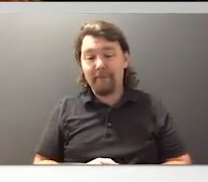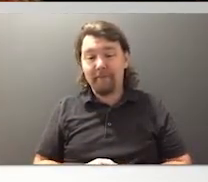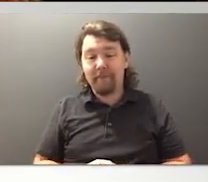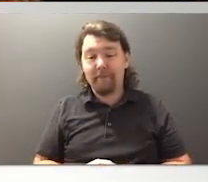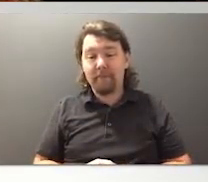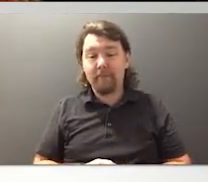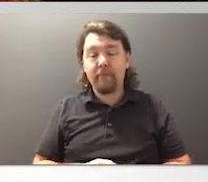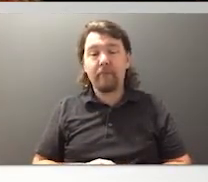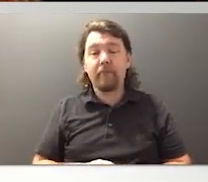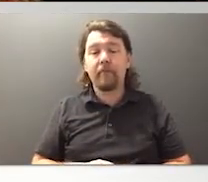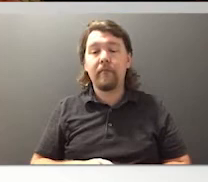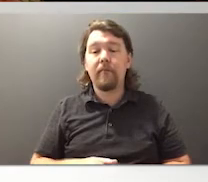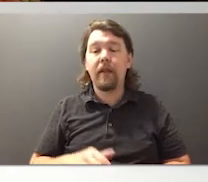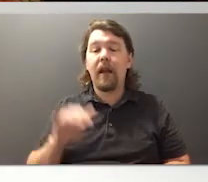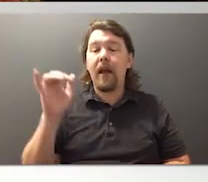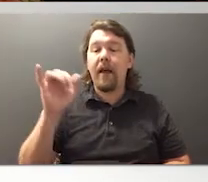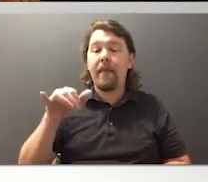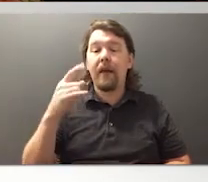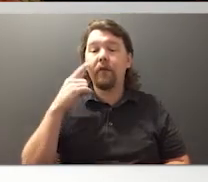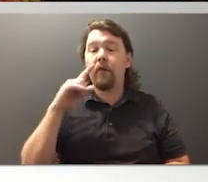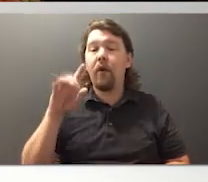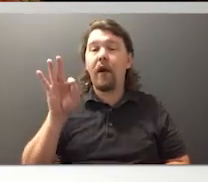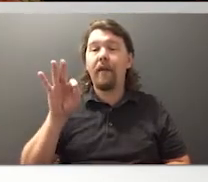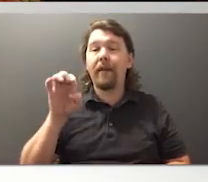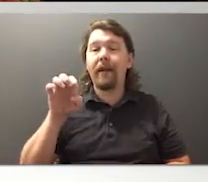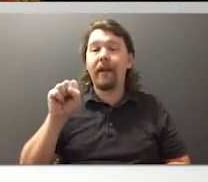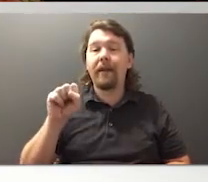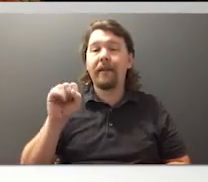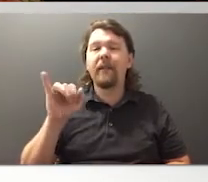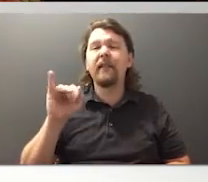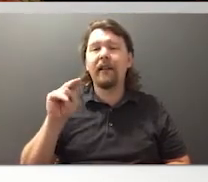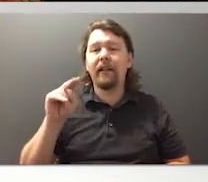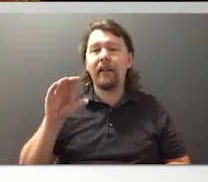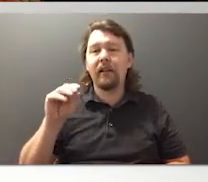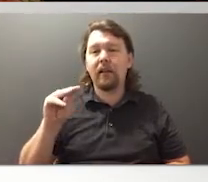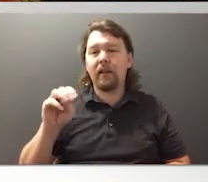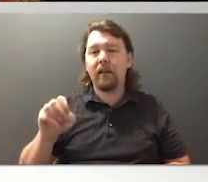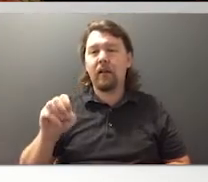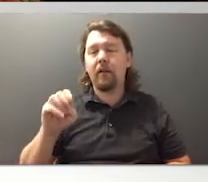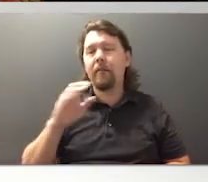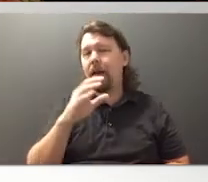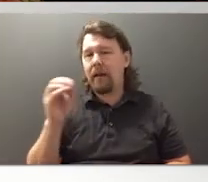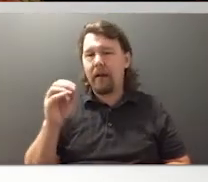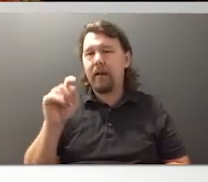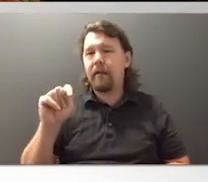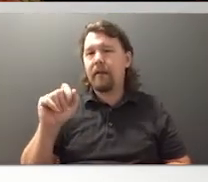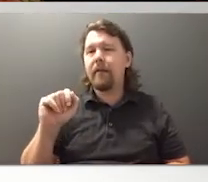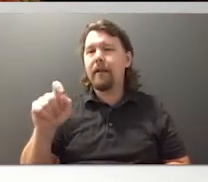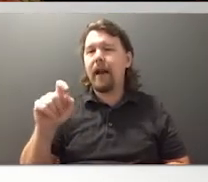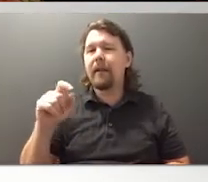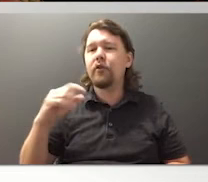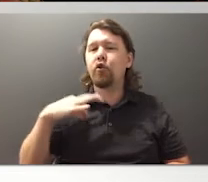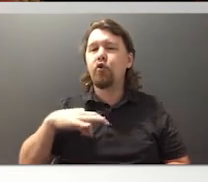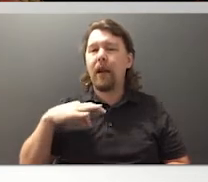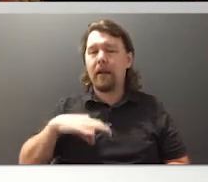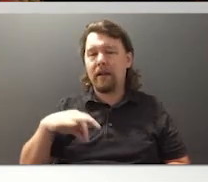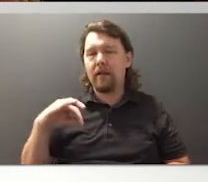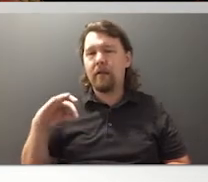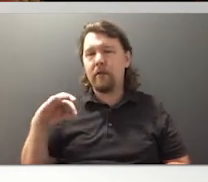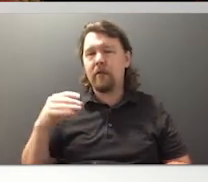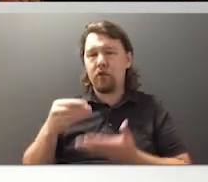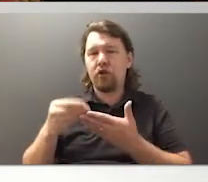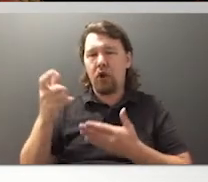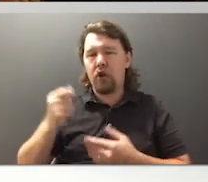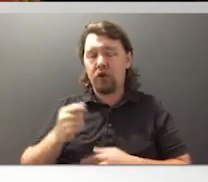This is for the FES income-based and the tax credit scholarship. Okay,